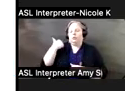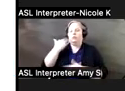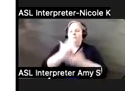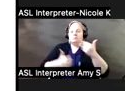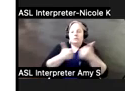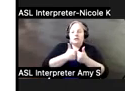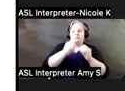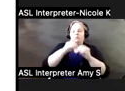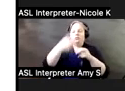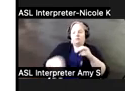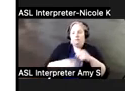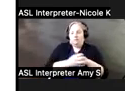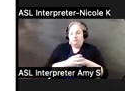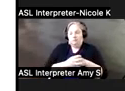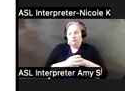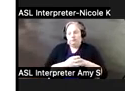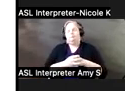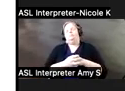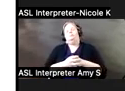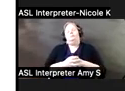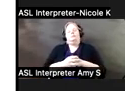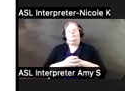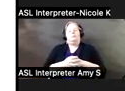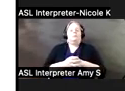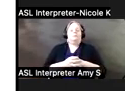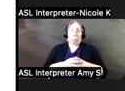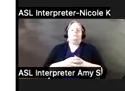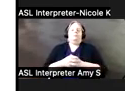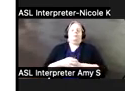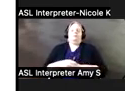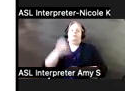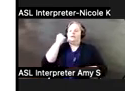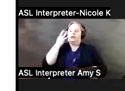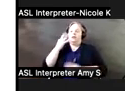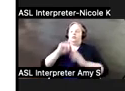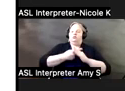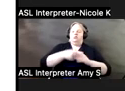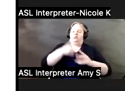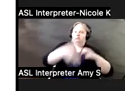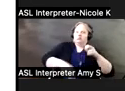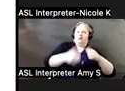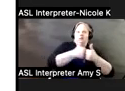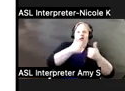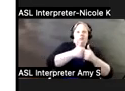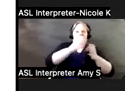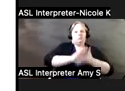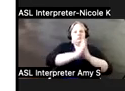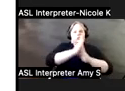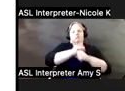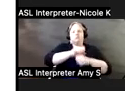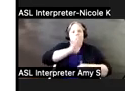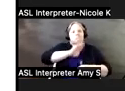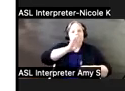are a lot more difficult. And especially if you start off someone with a game that's super difficult and they get really frustrated, they're probably not gonna want a game